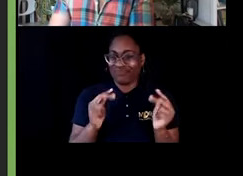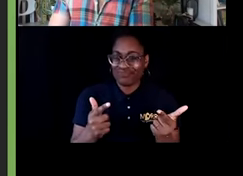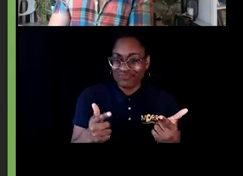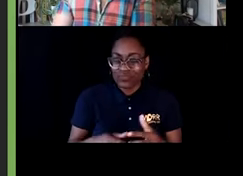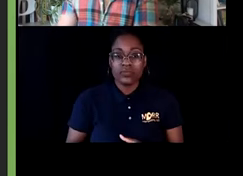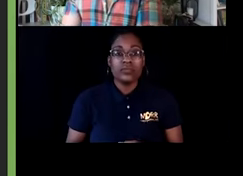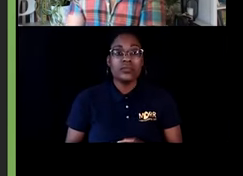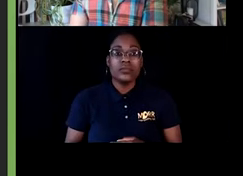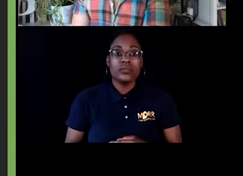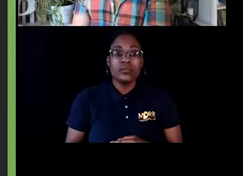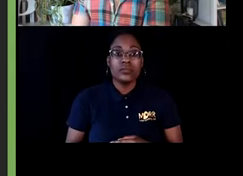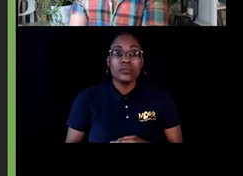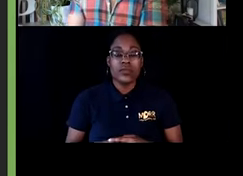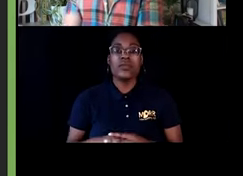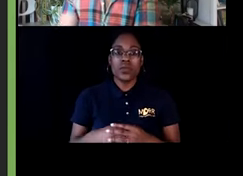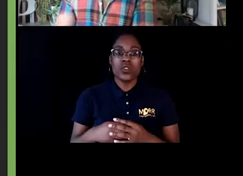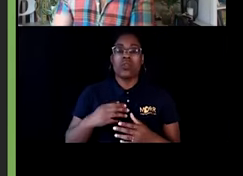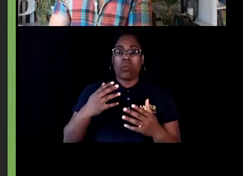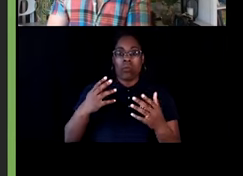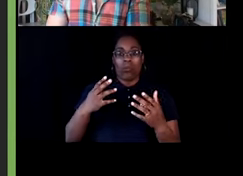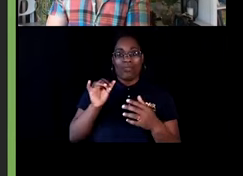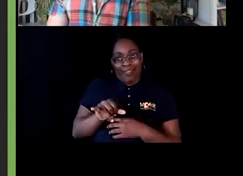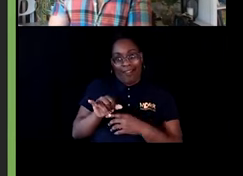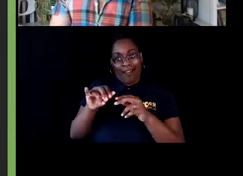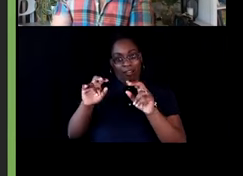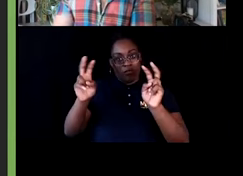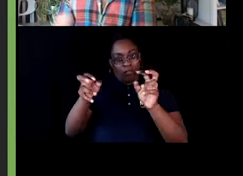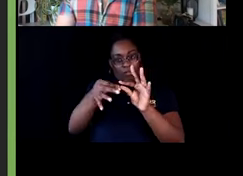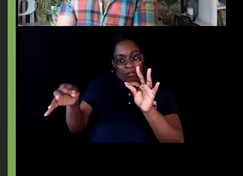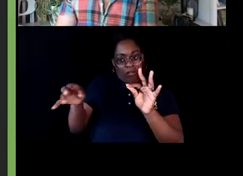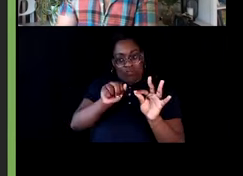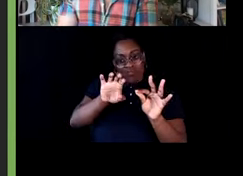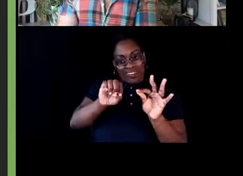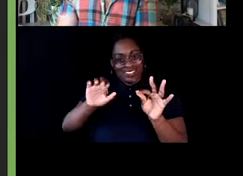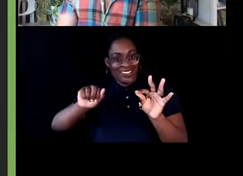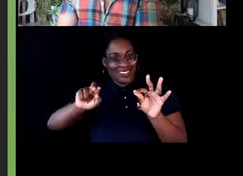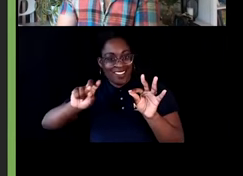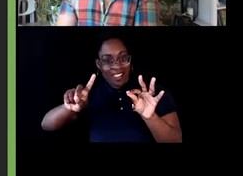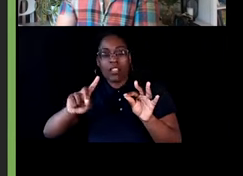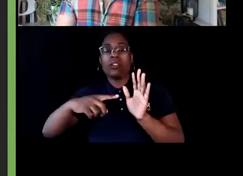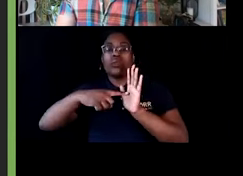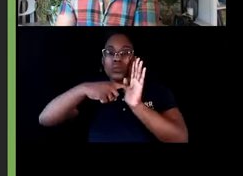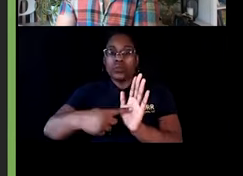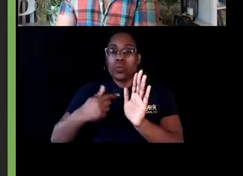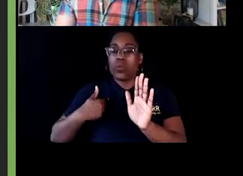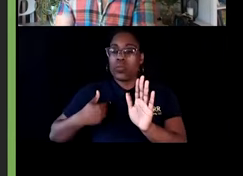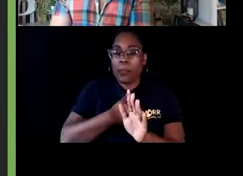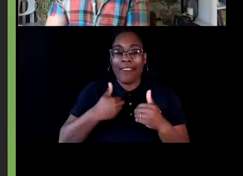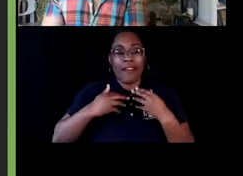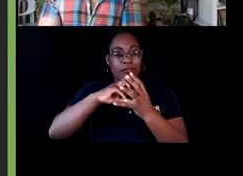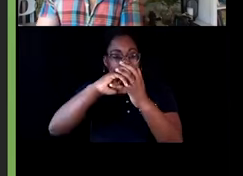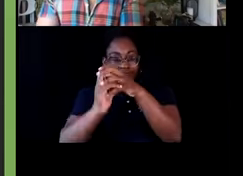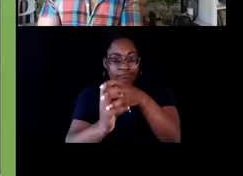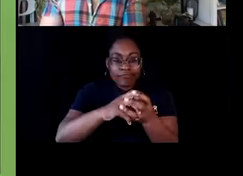about race explicitly, but not exclusively, and really using an intersectional lens, which Malcolm will also talk